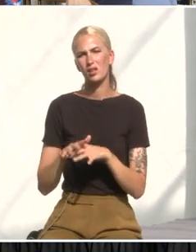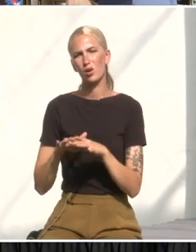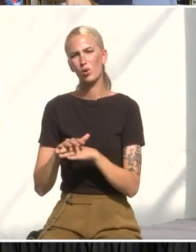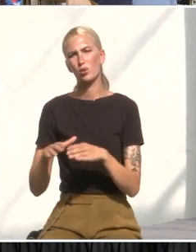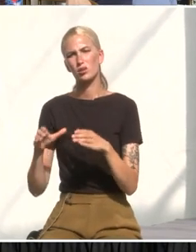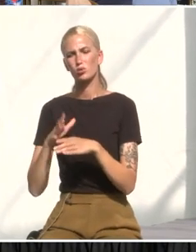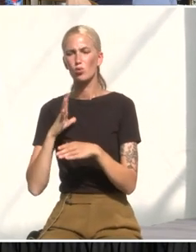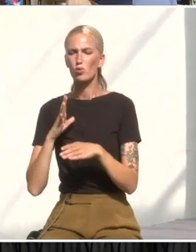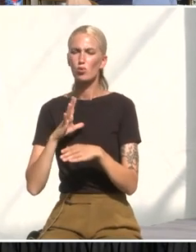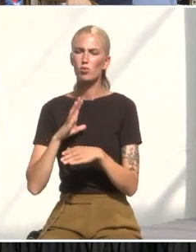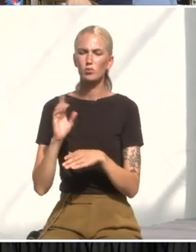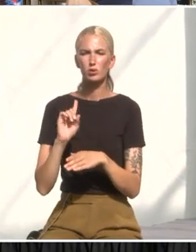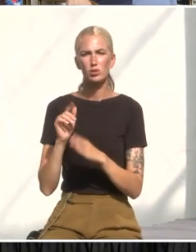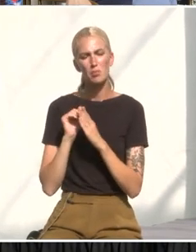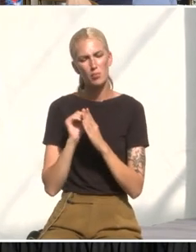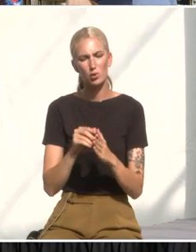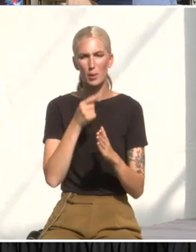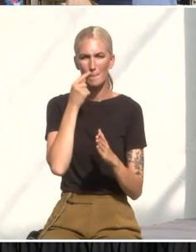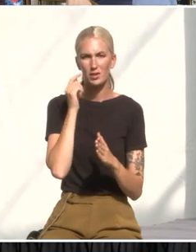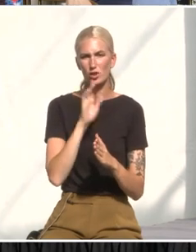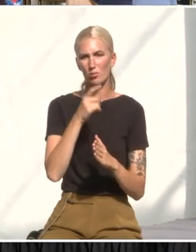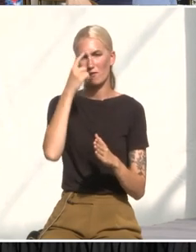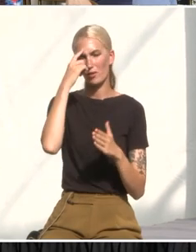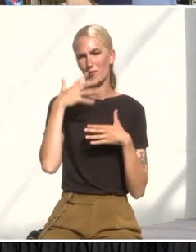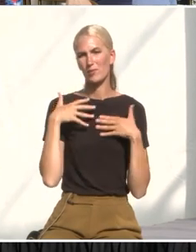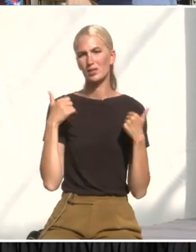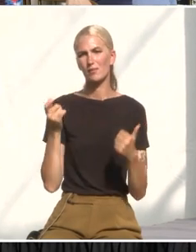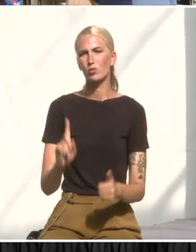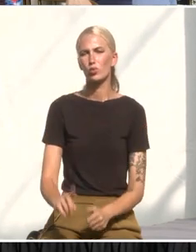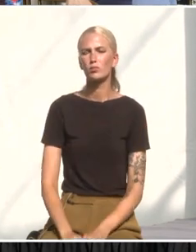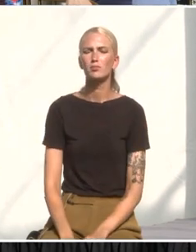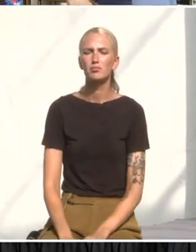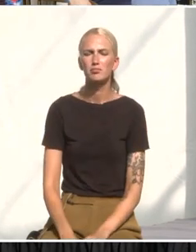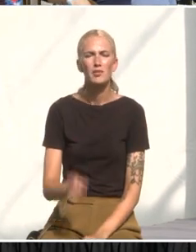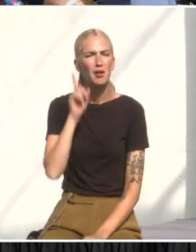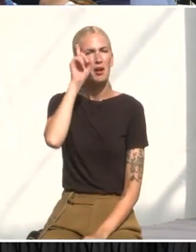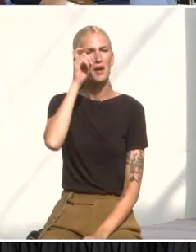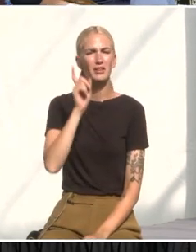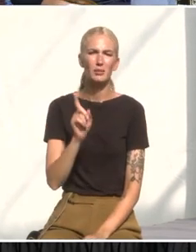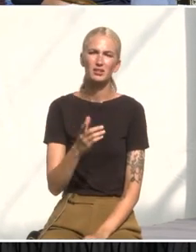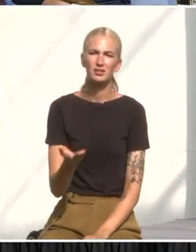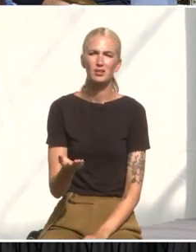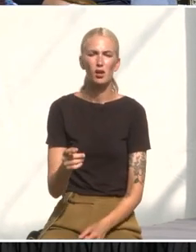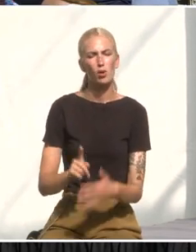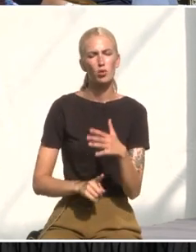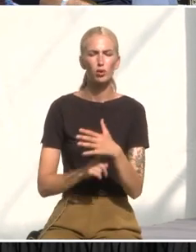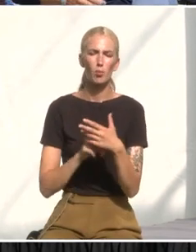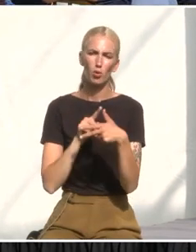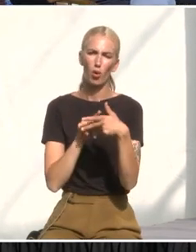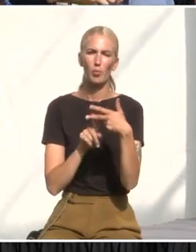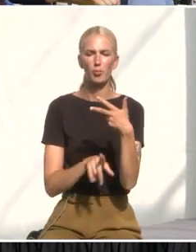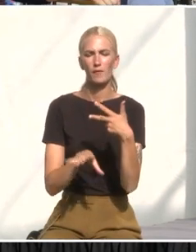expectations which affect men's mental health? How do you think? But it could be like top three.